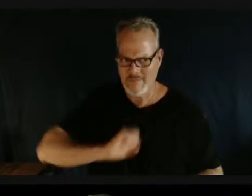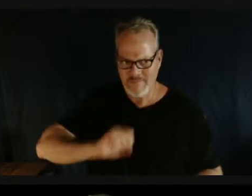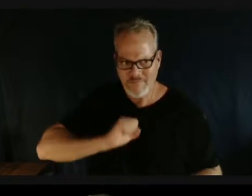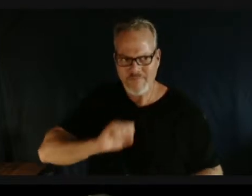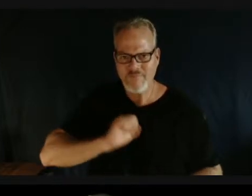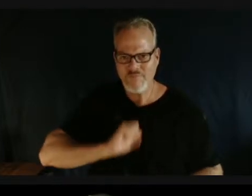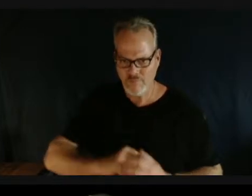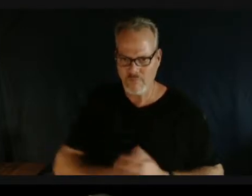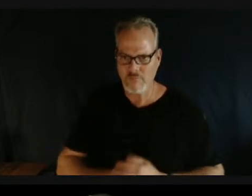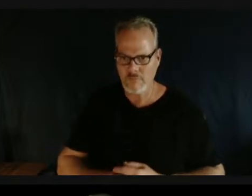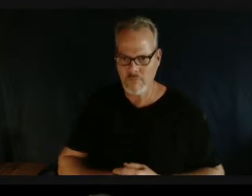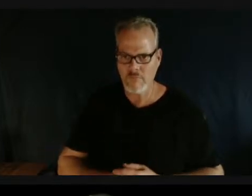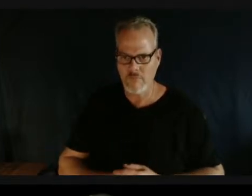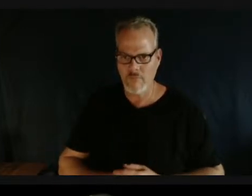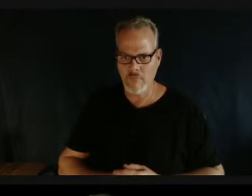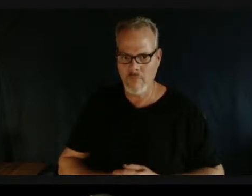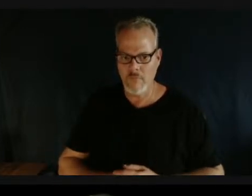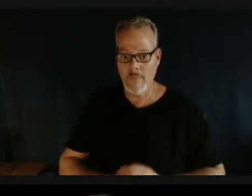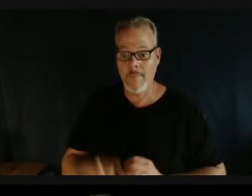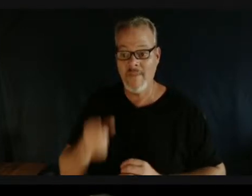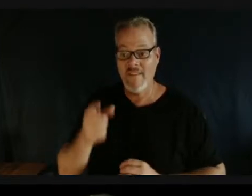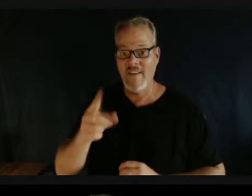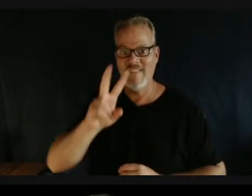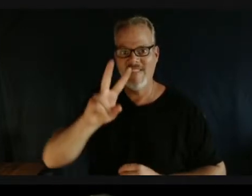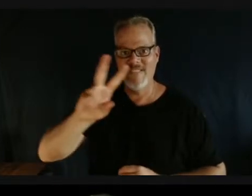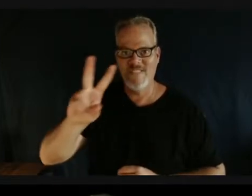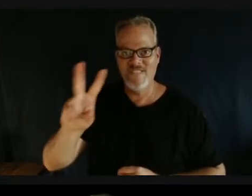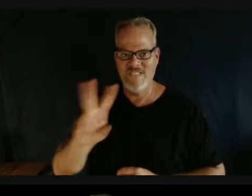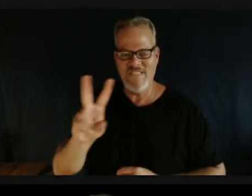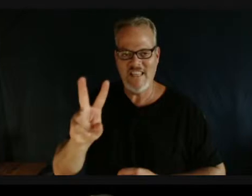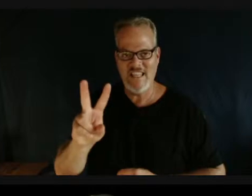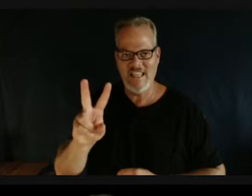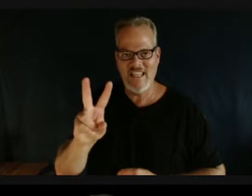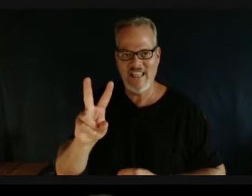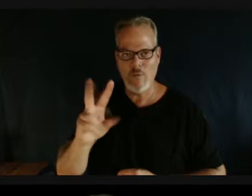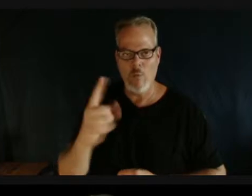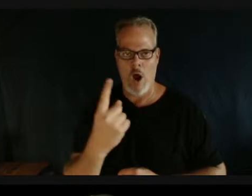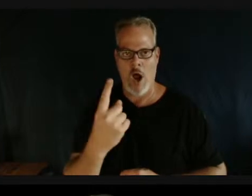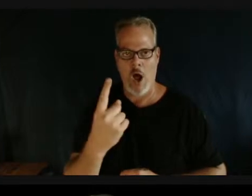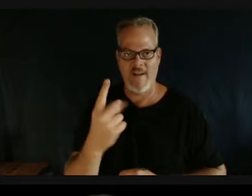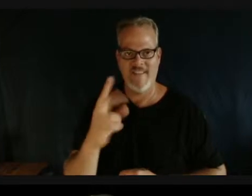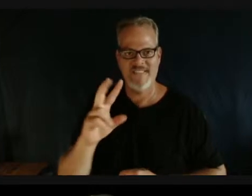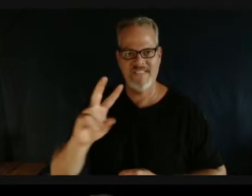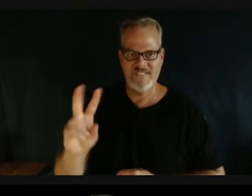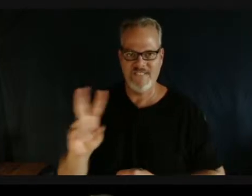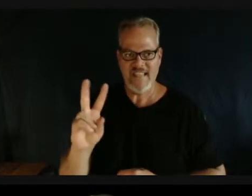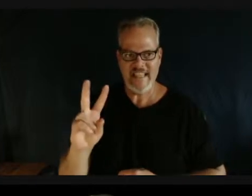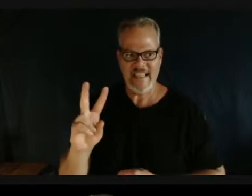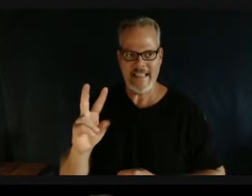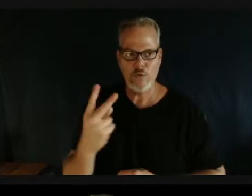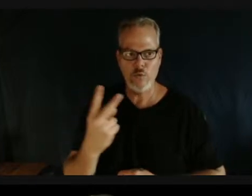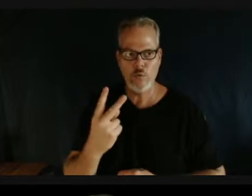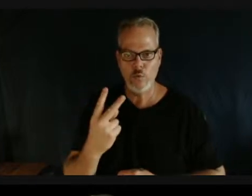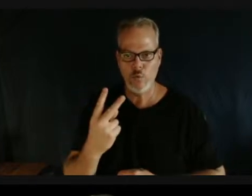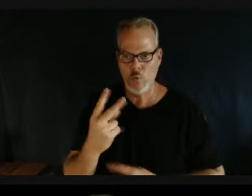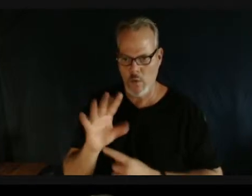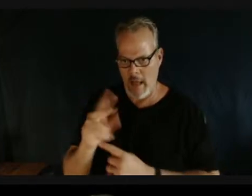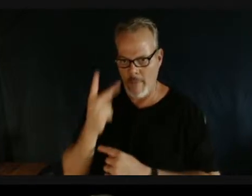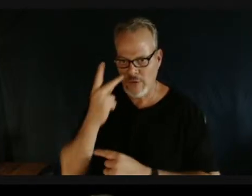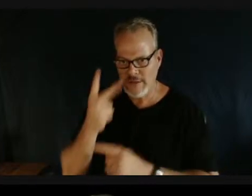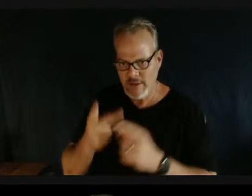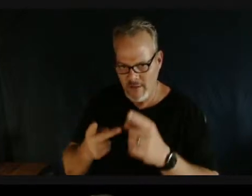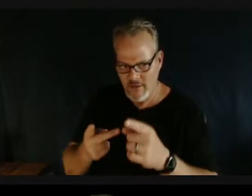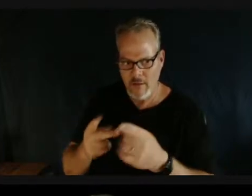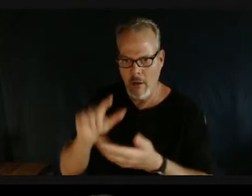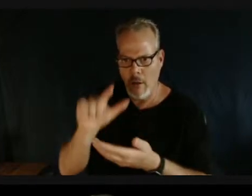So, okay, this is the V1 camera again, or V2 camera now, I should say. And this is a very first frame where you see that low level